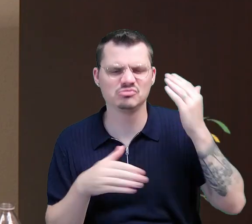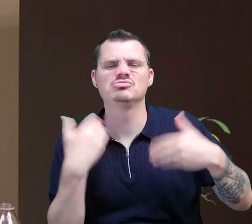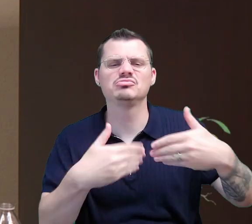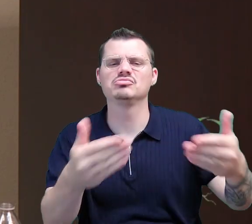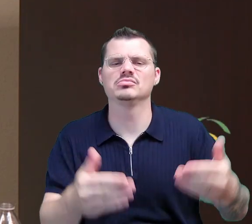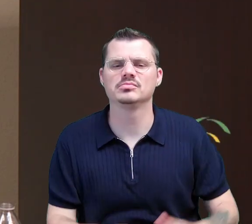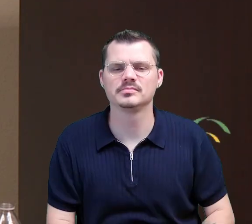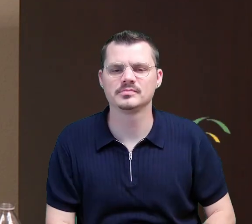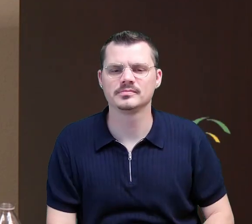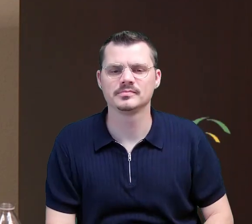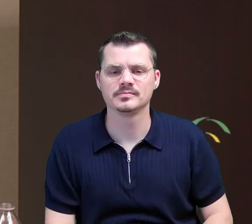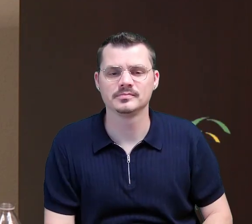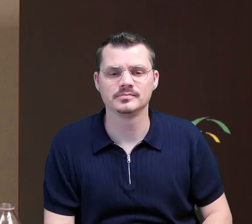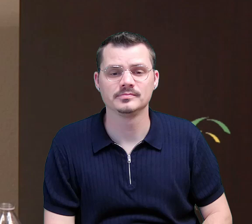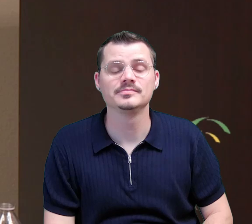lived.